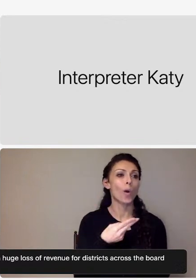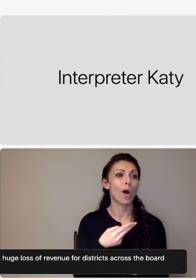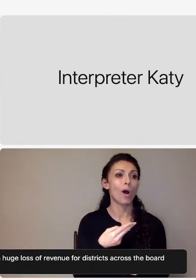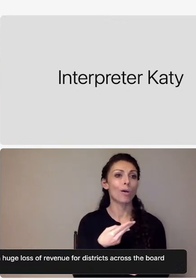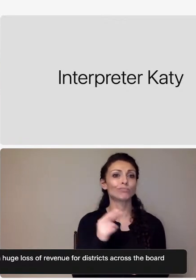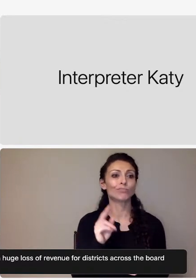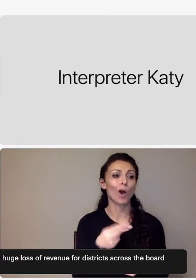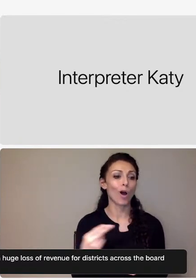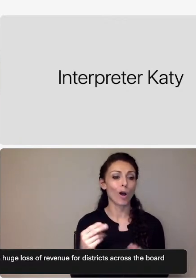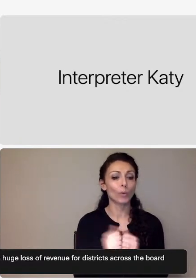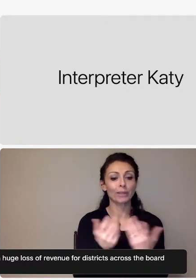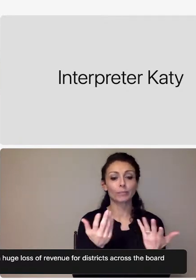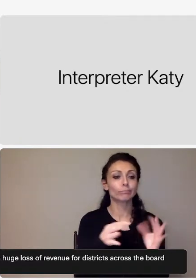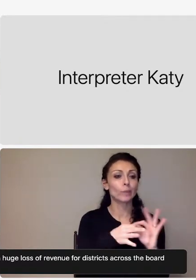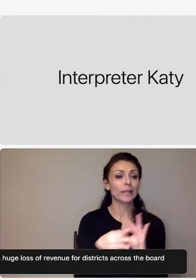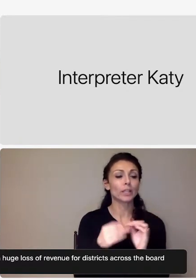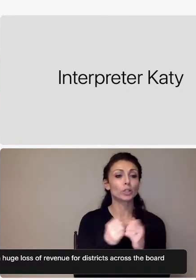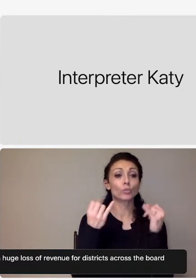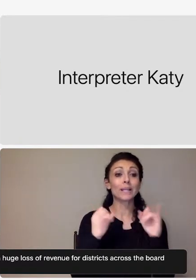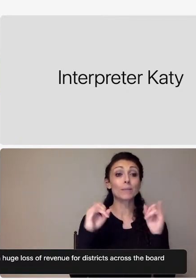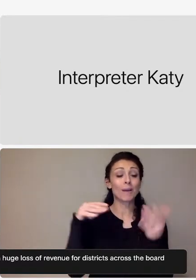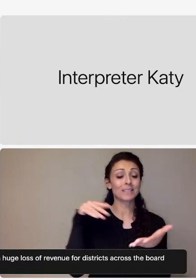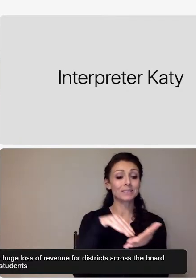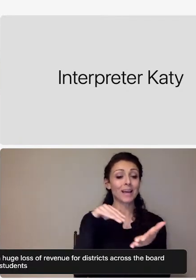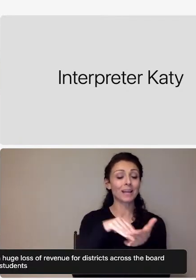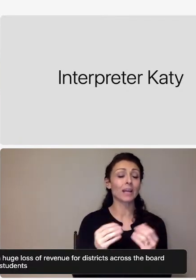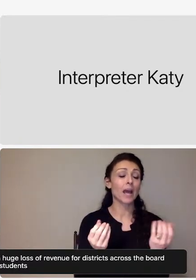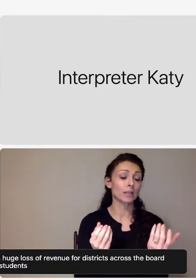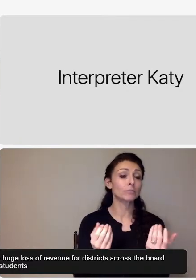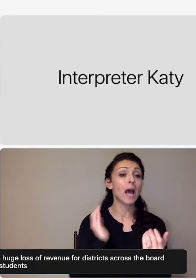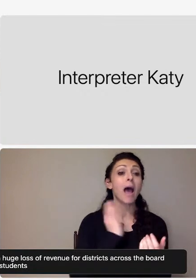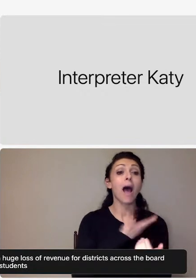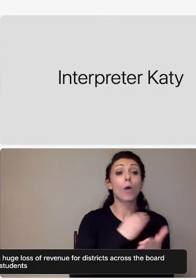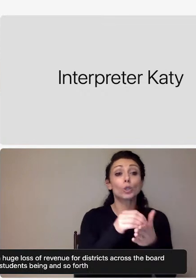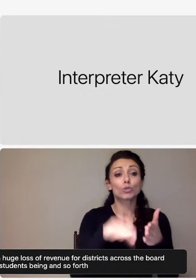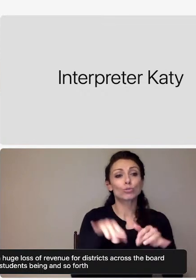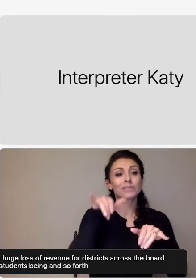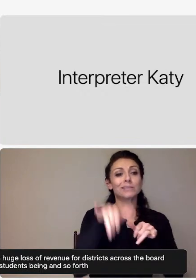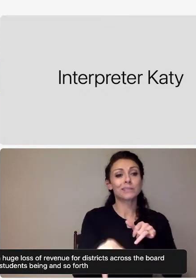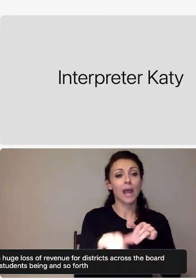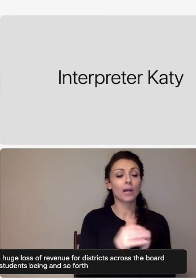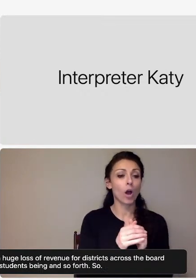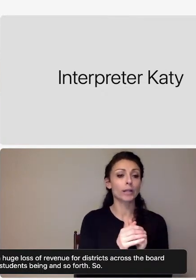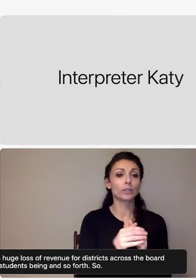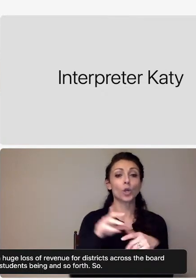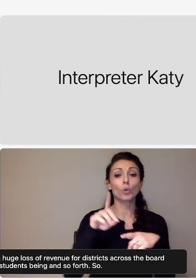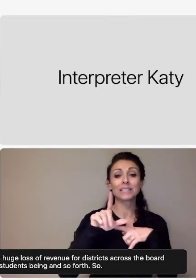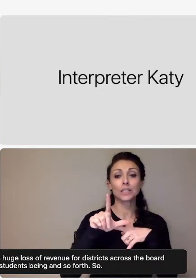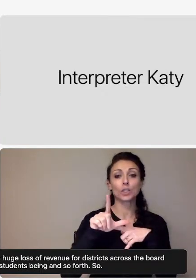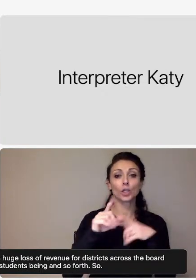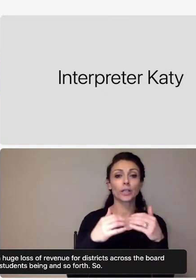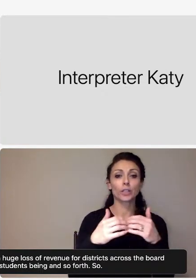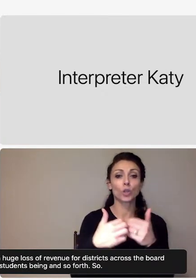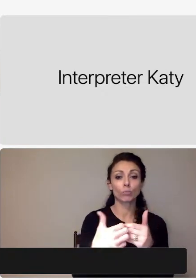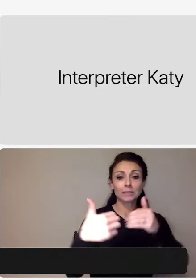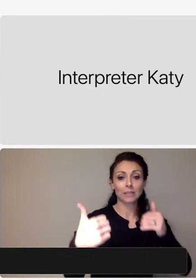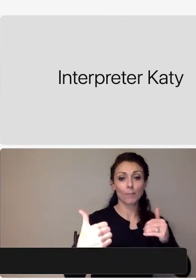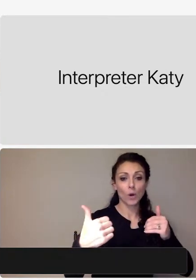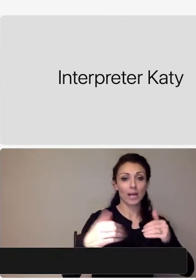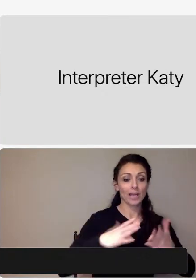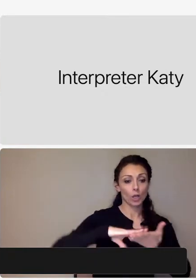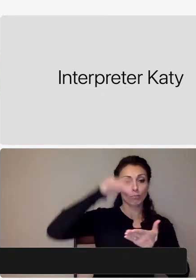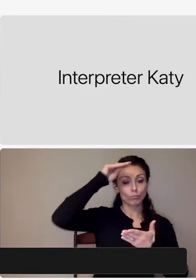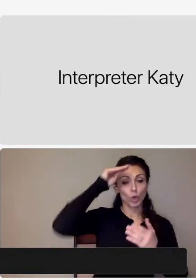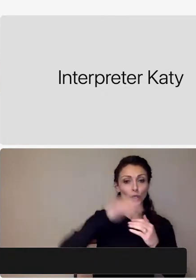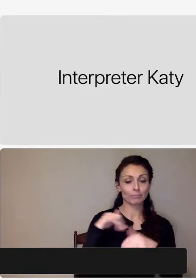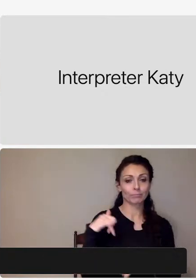study and and our students being in distance learned and so forth so uh to be you know that's why january for us uh